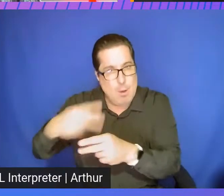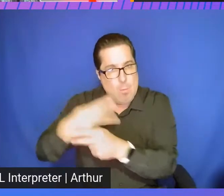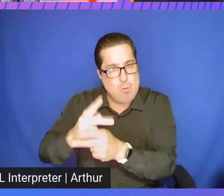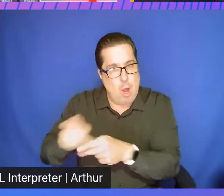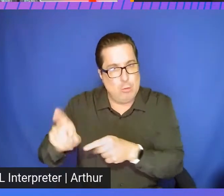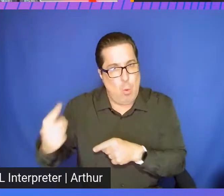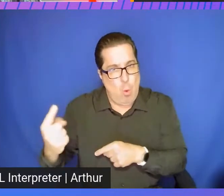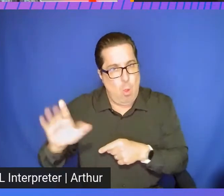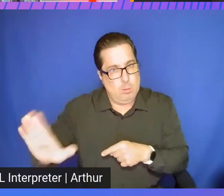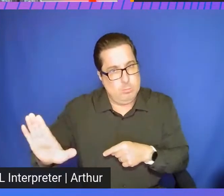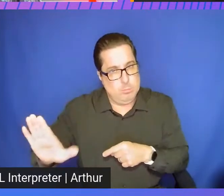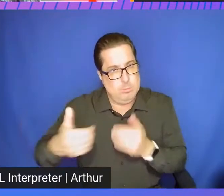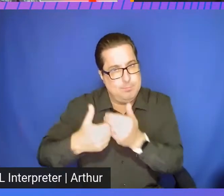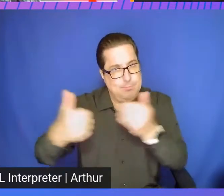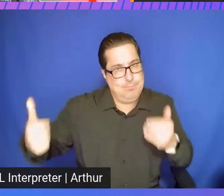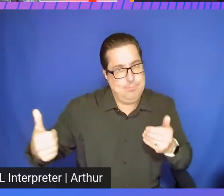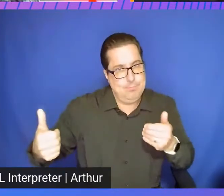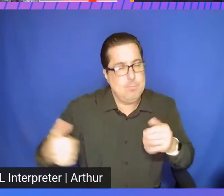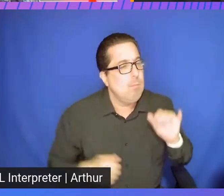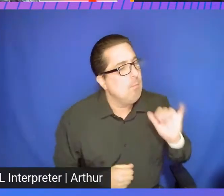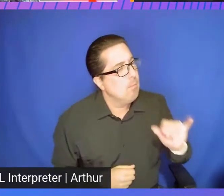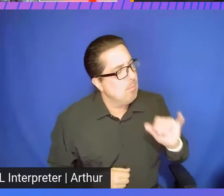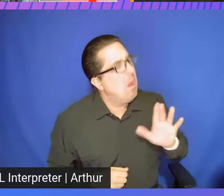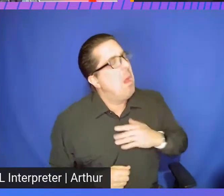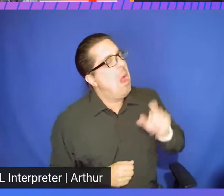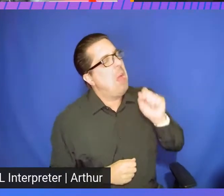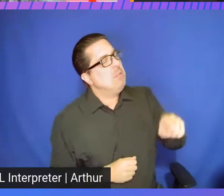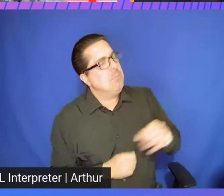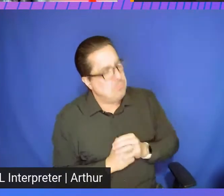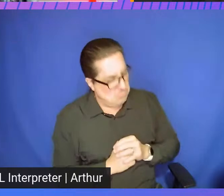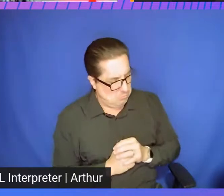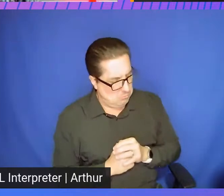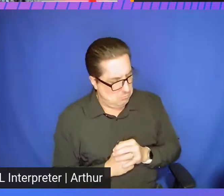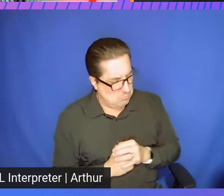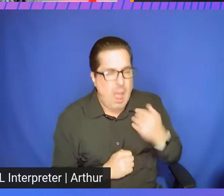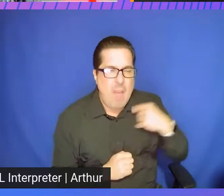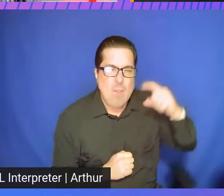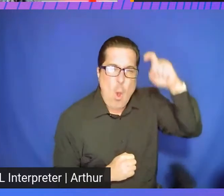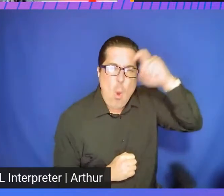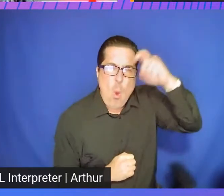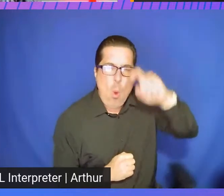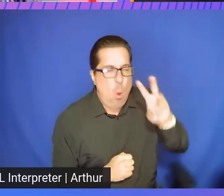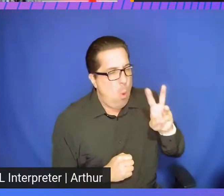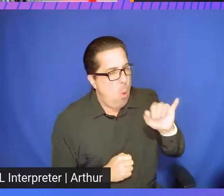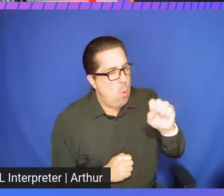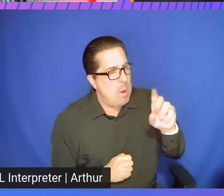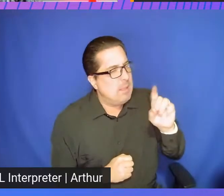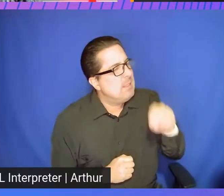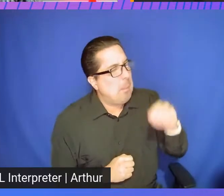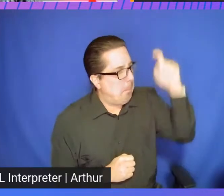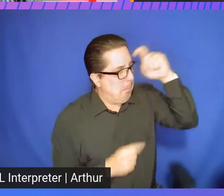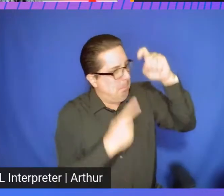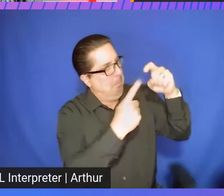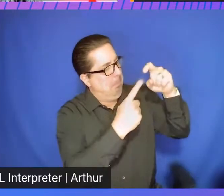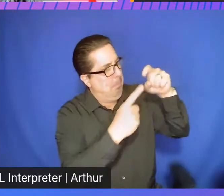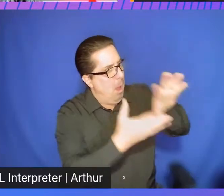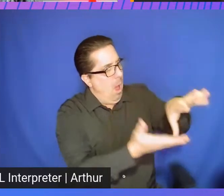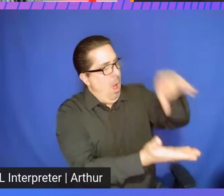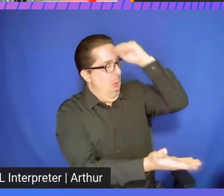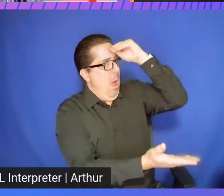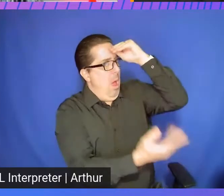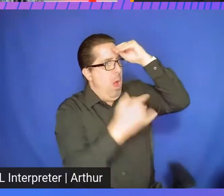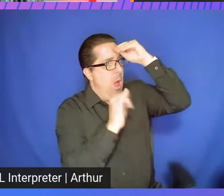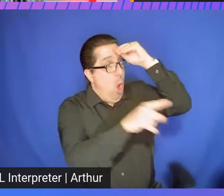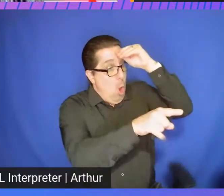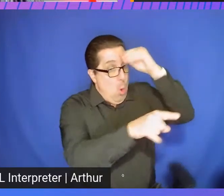Is there any kind of, I would say, wisdom or things which you've learned either by being burnt or things that you learned along the way